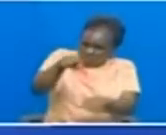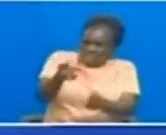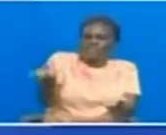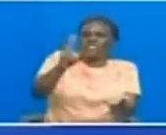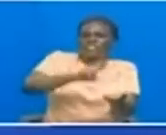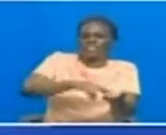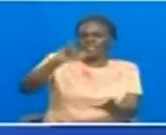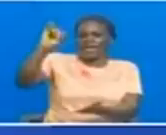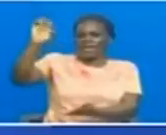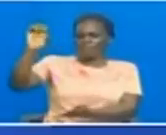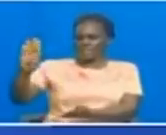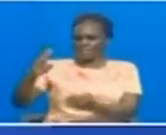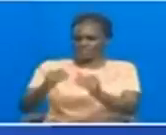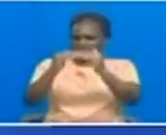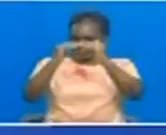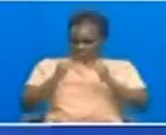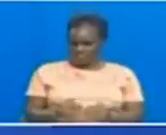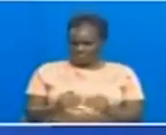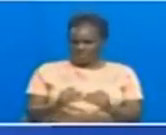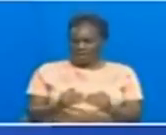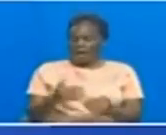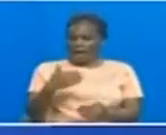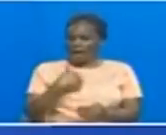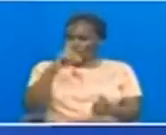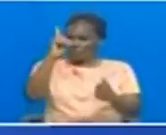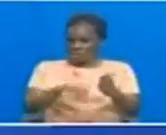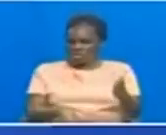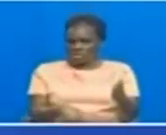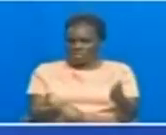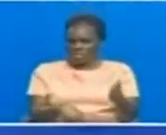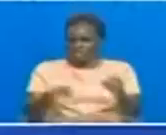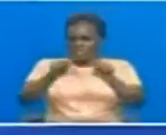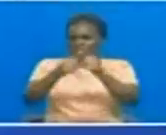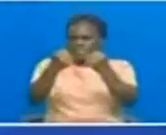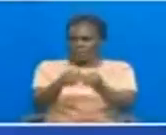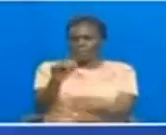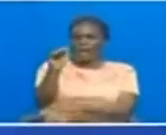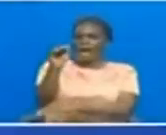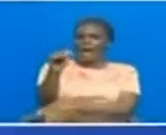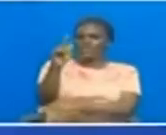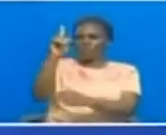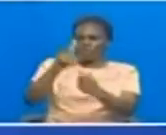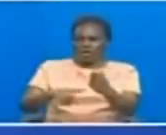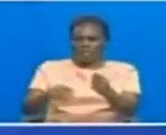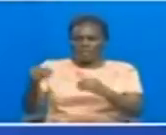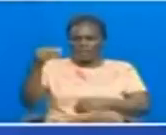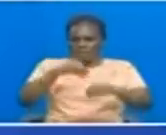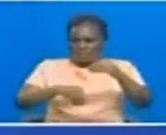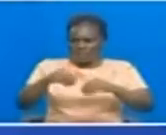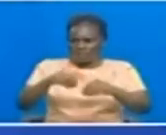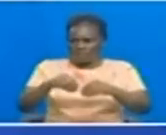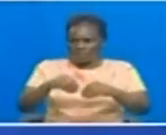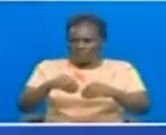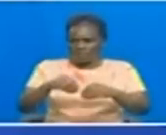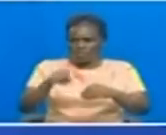in the IEBC system. Mm-hmm. So after the ID, we mm-hmm. shall have the system requesting for your voter ID. So all this you